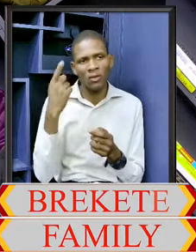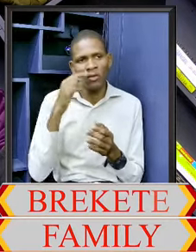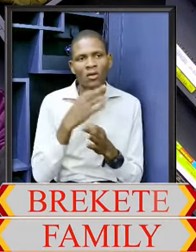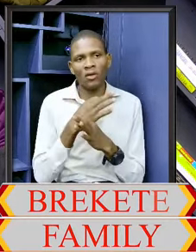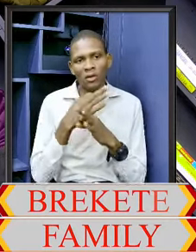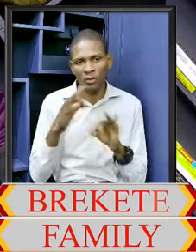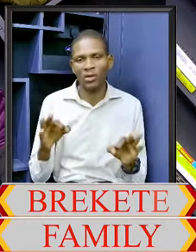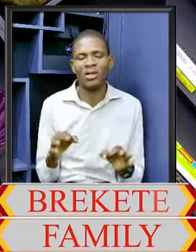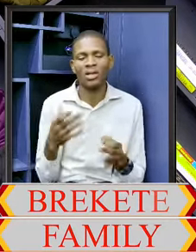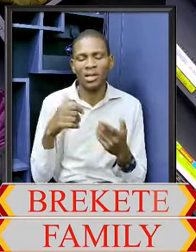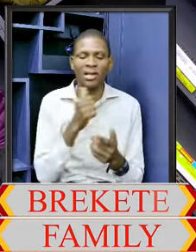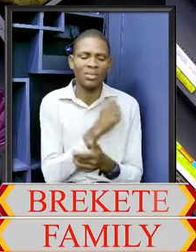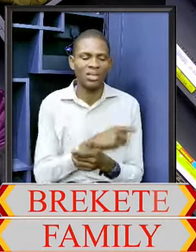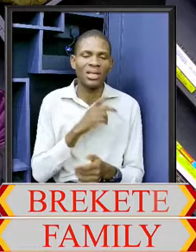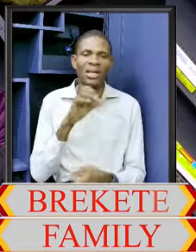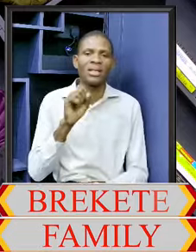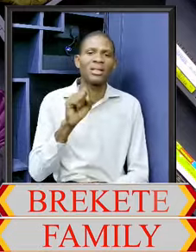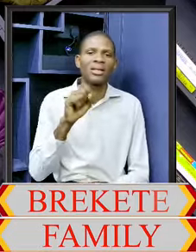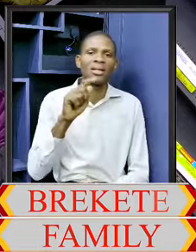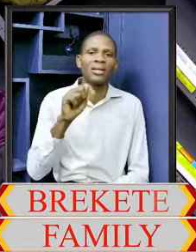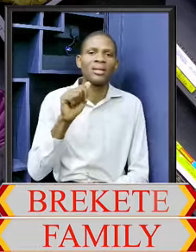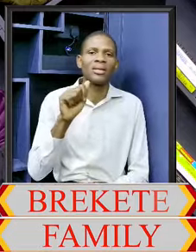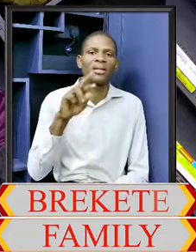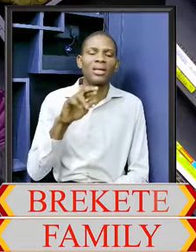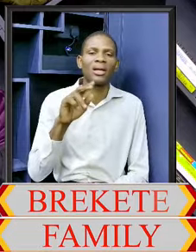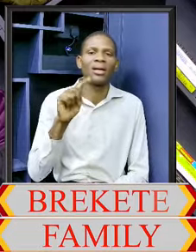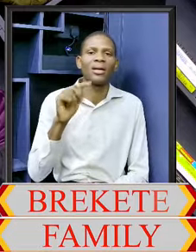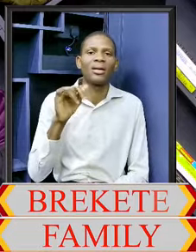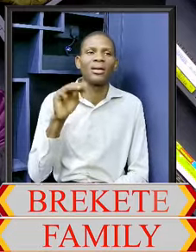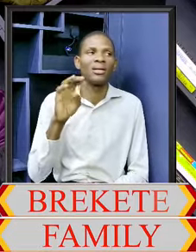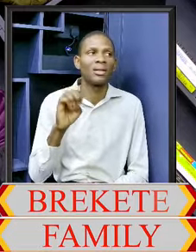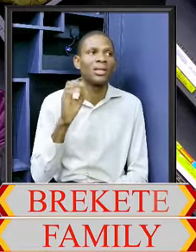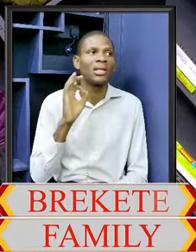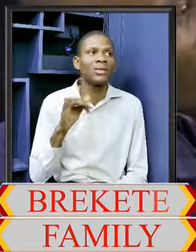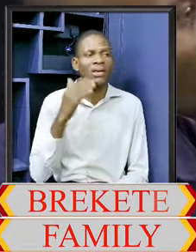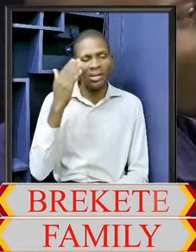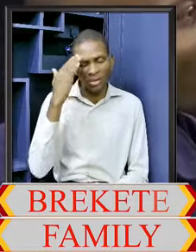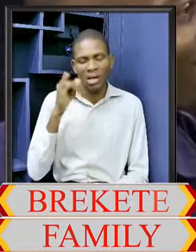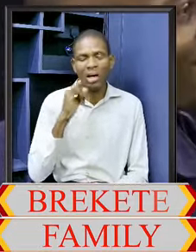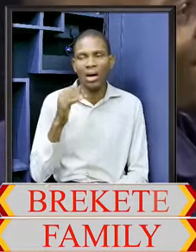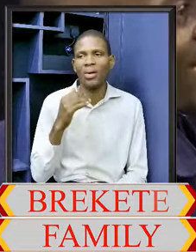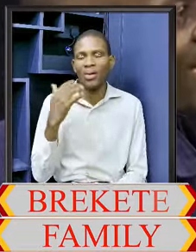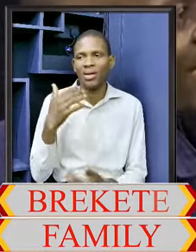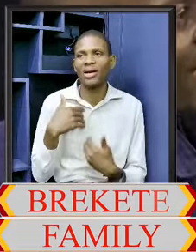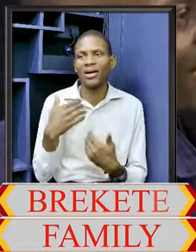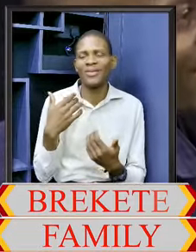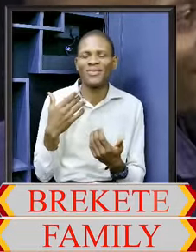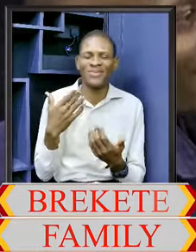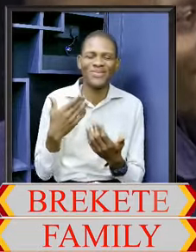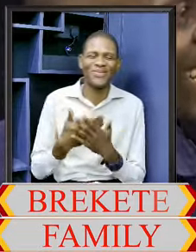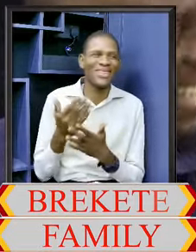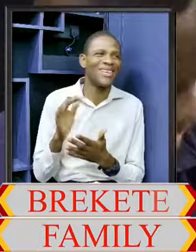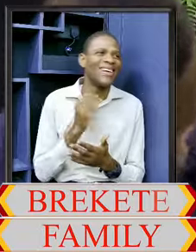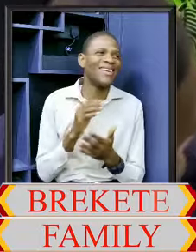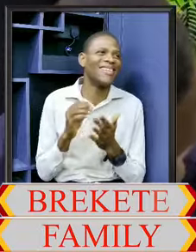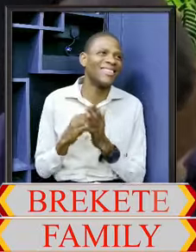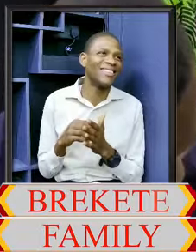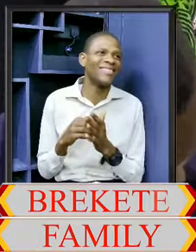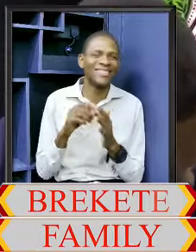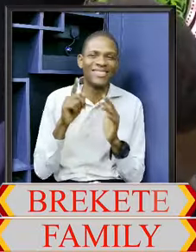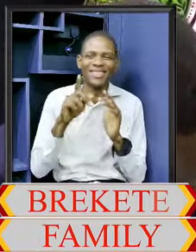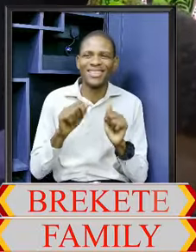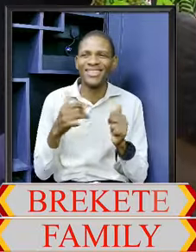couldn't appreciate Start Times now. Like say, no, na own I for buy when I buy you. You feel buy them again. You know, they too